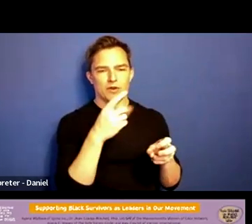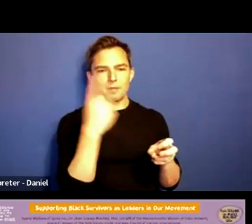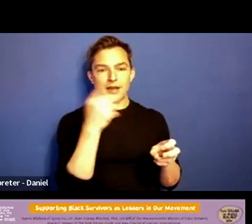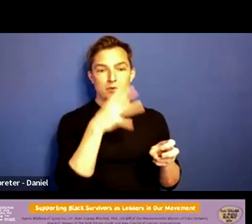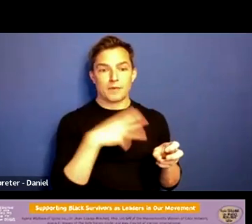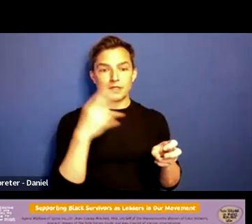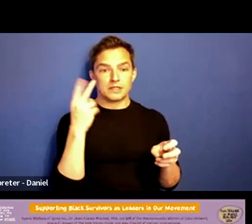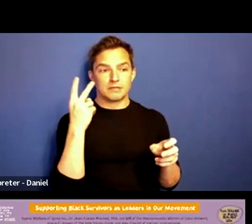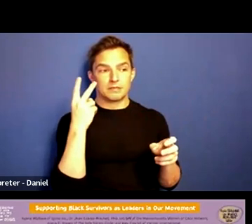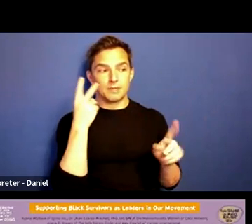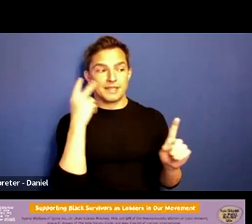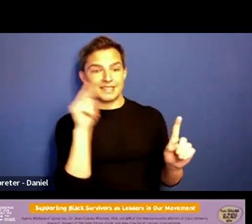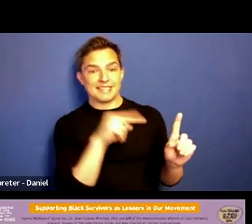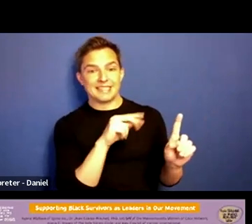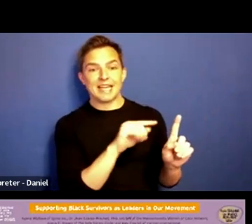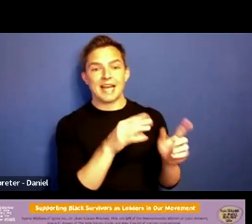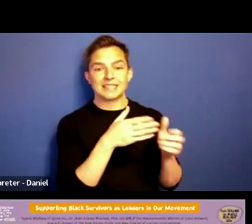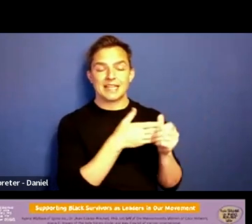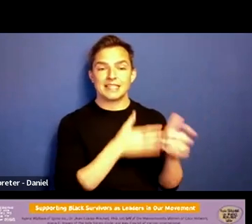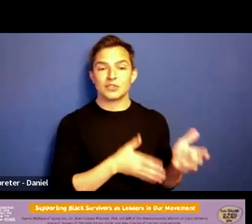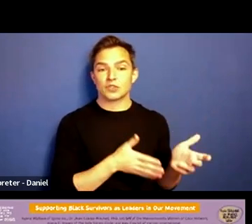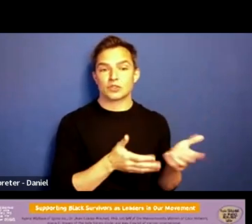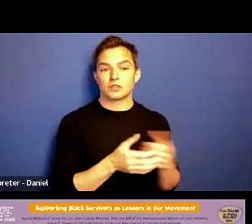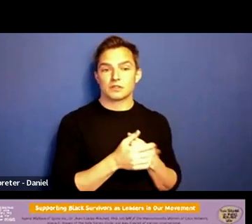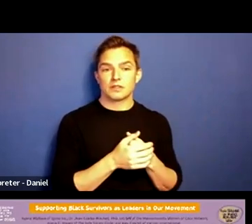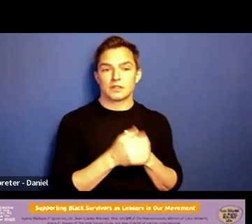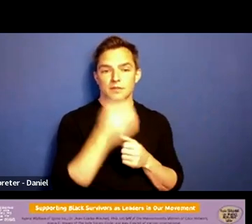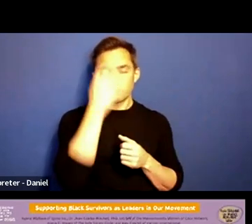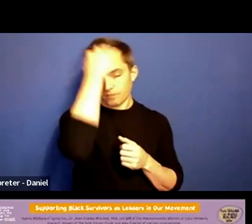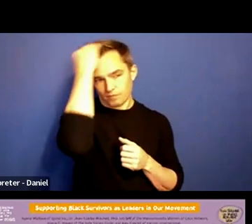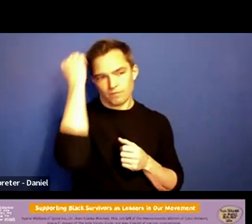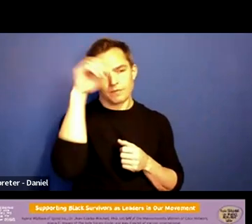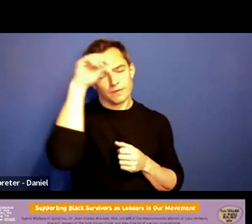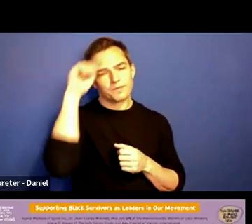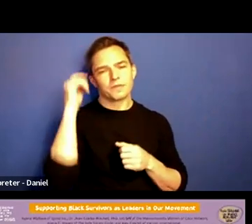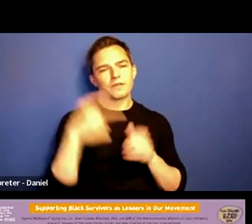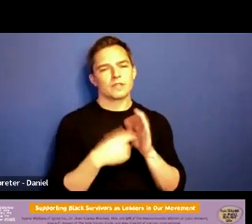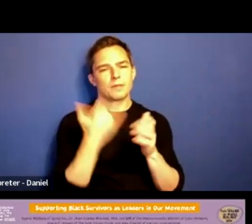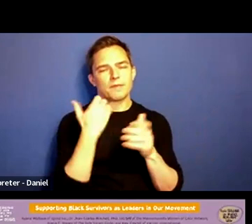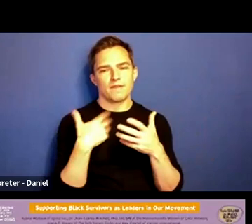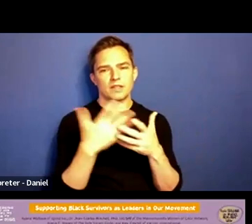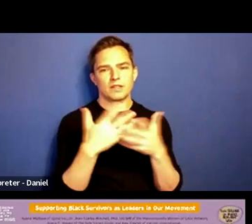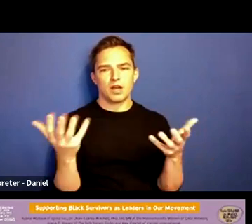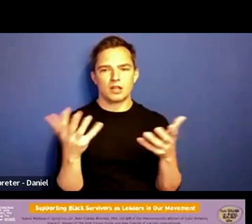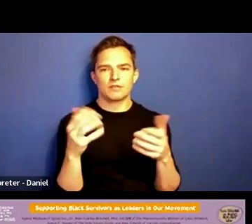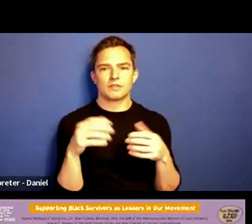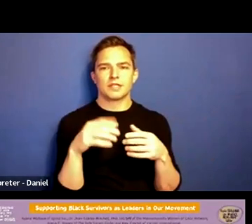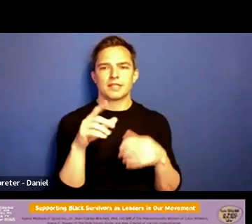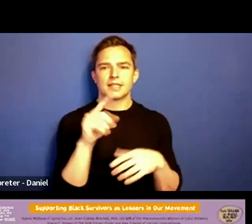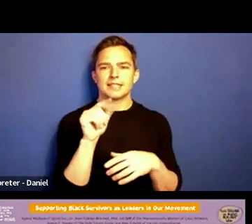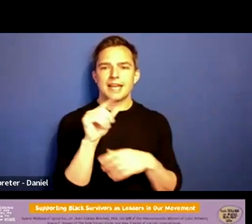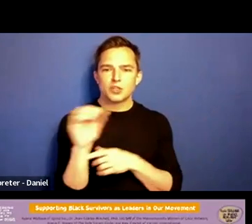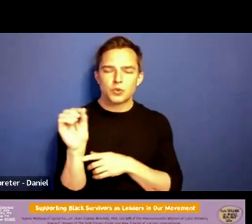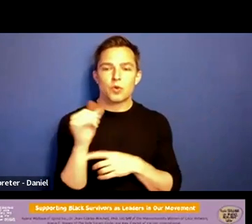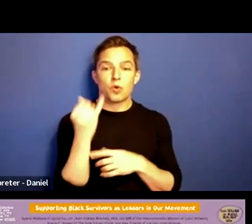as leaders, right? Because if you have a lot of tattoos, or if you speak in AAVE in the workplace or the